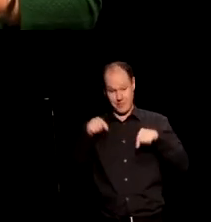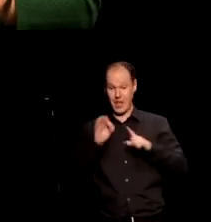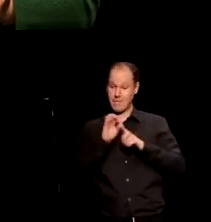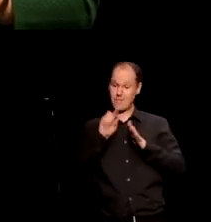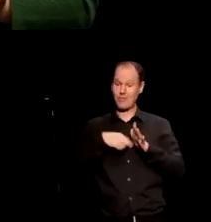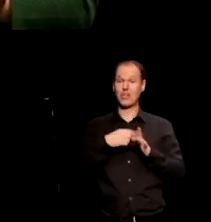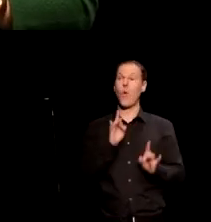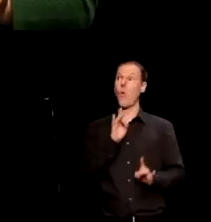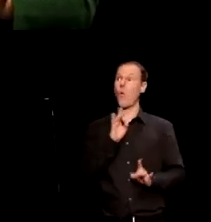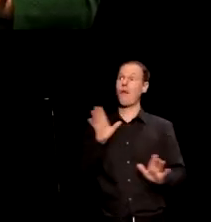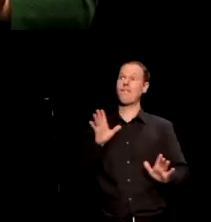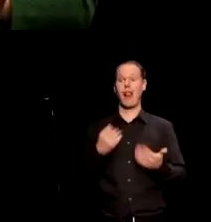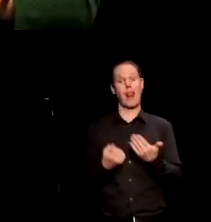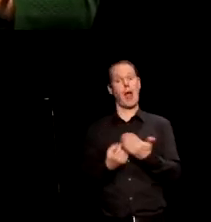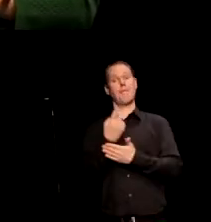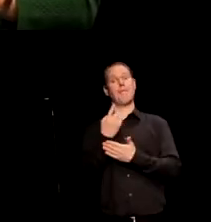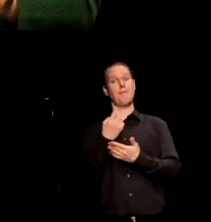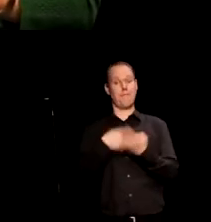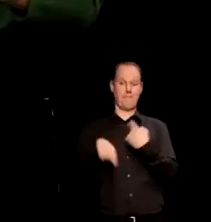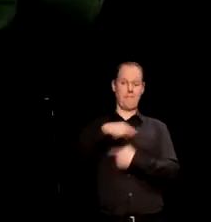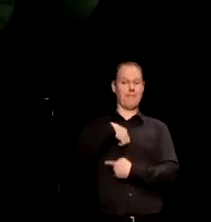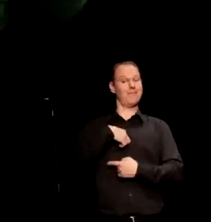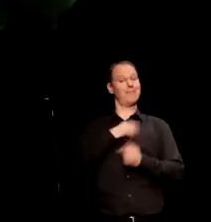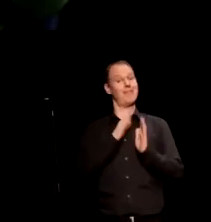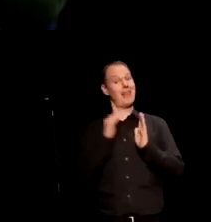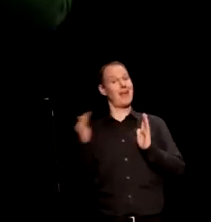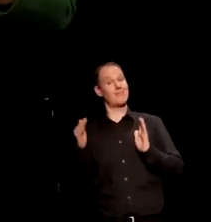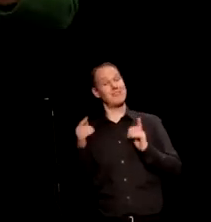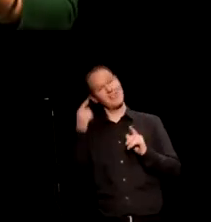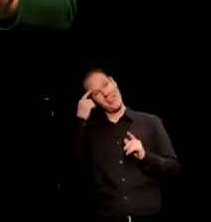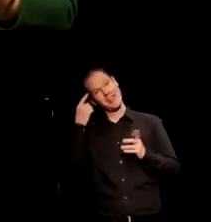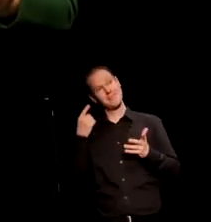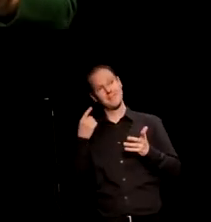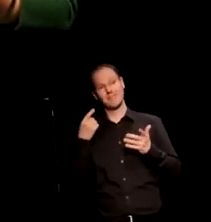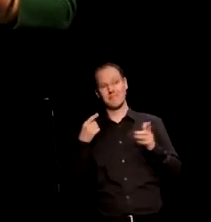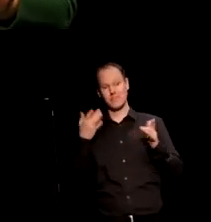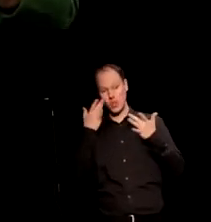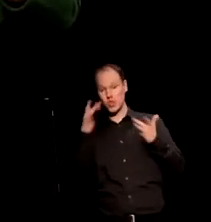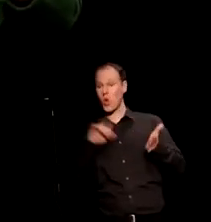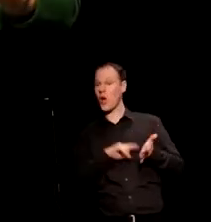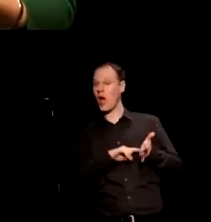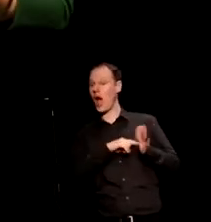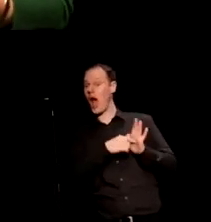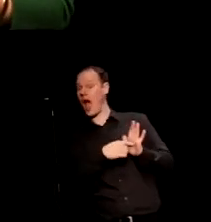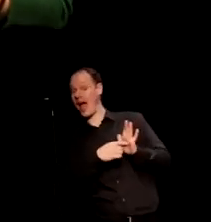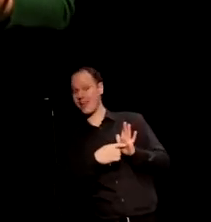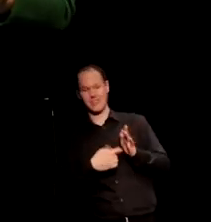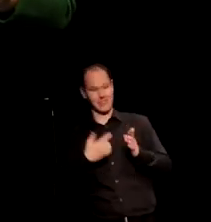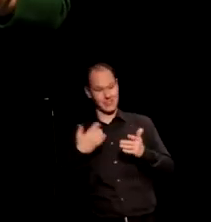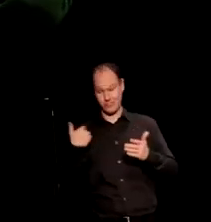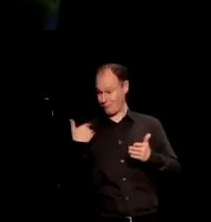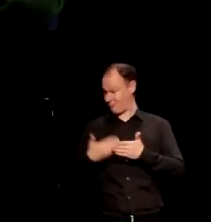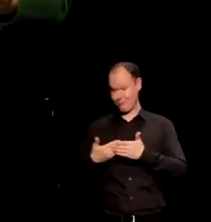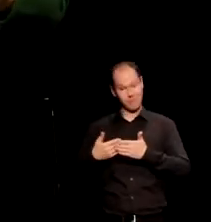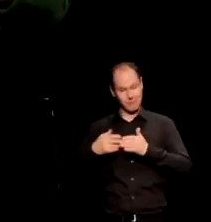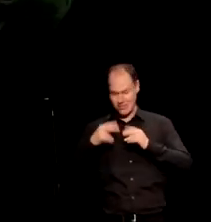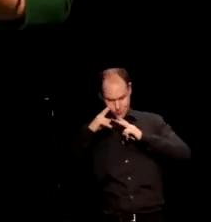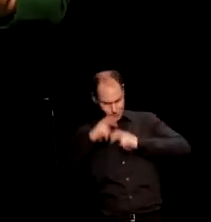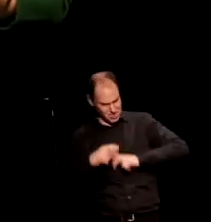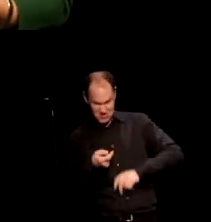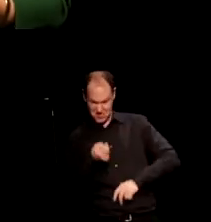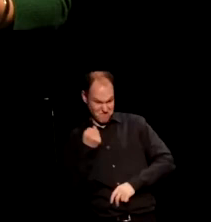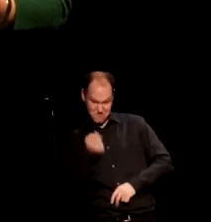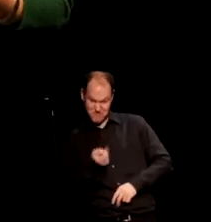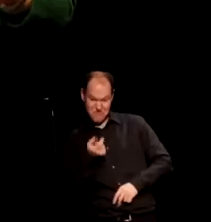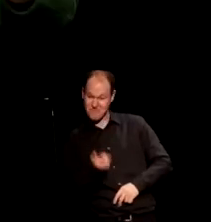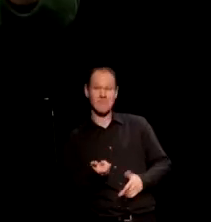wonderful opportunity for us at the library to think about shining a spotlight on an under-researched and under-understood part